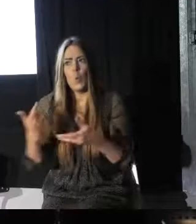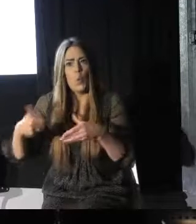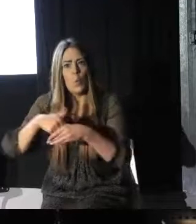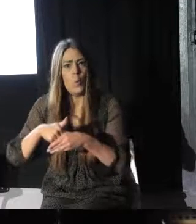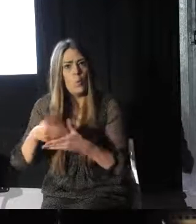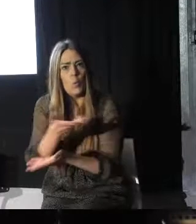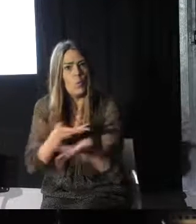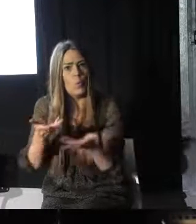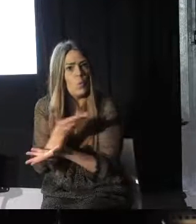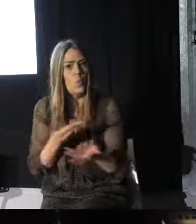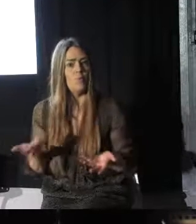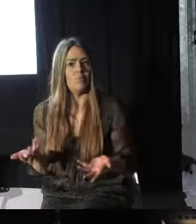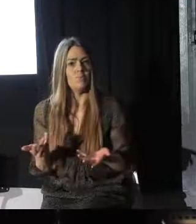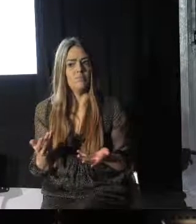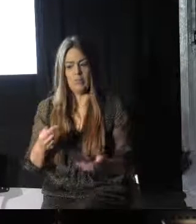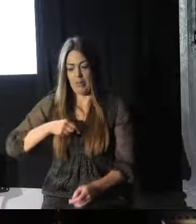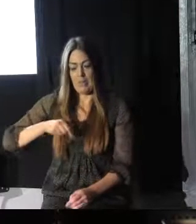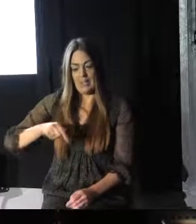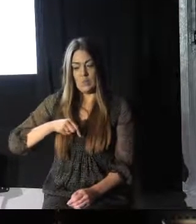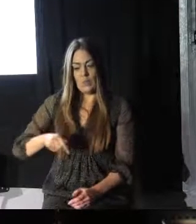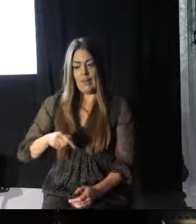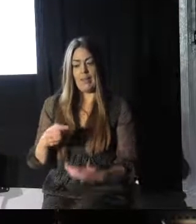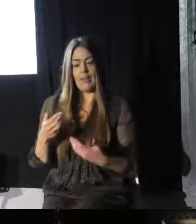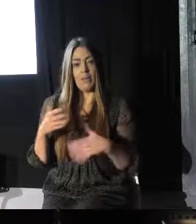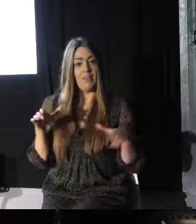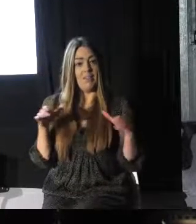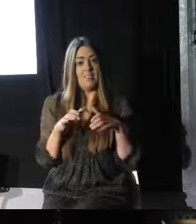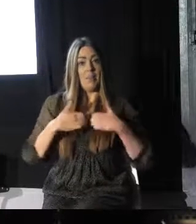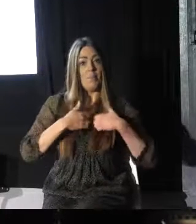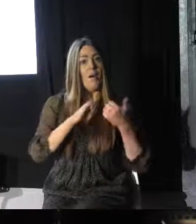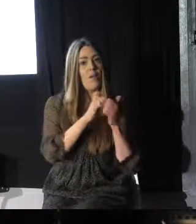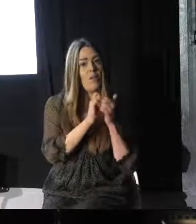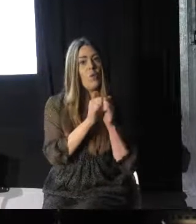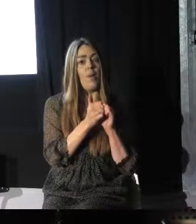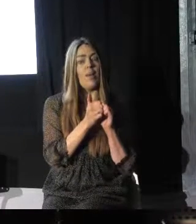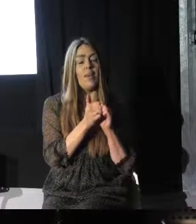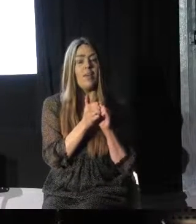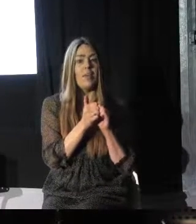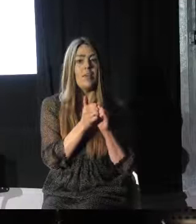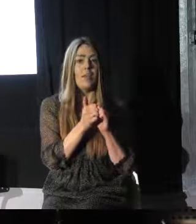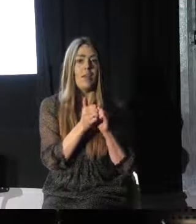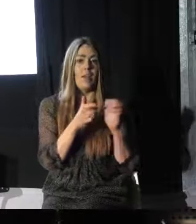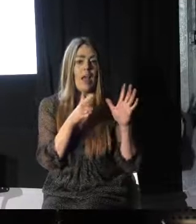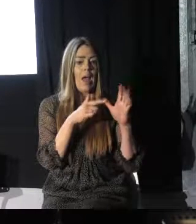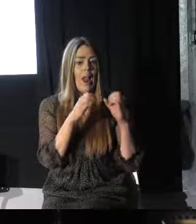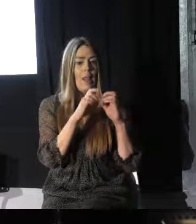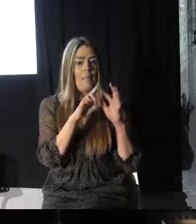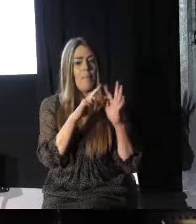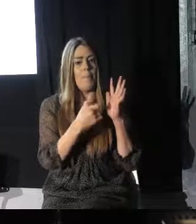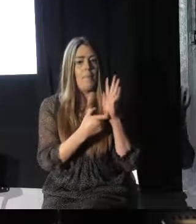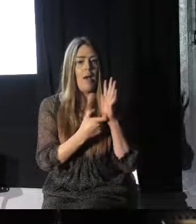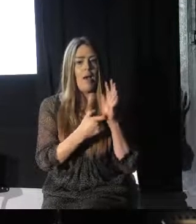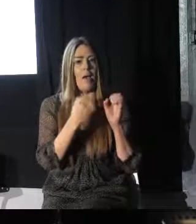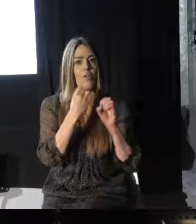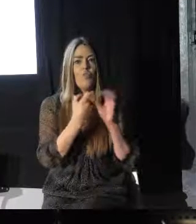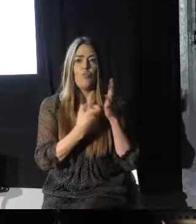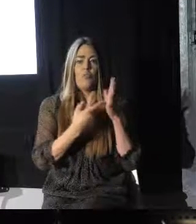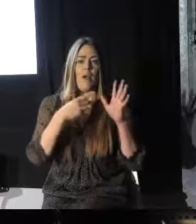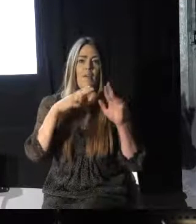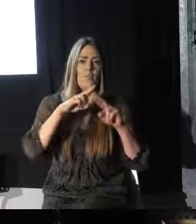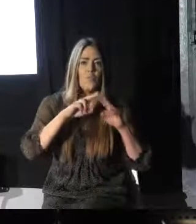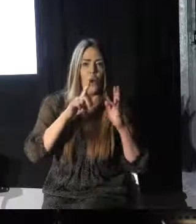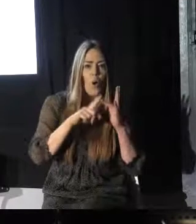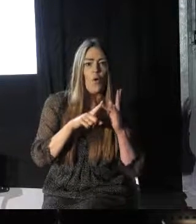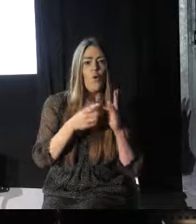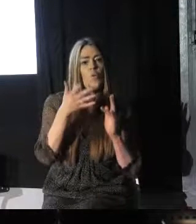of these dialogues? Just earlier this week, the team of my colleague Albert Kouafo from